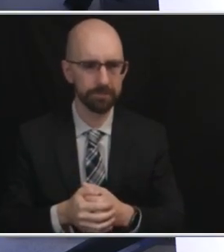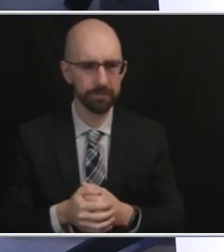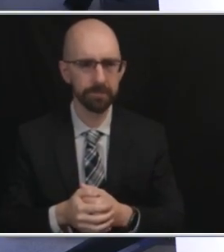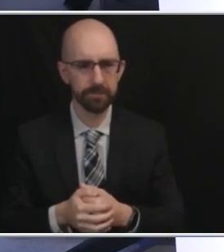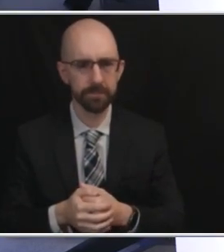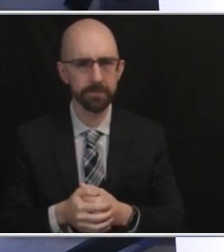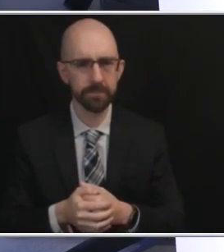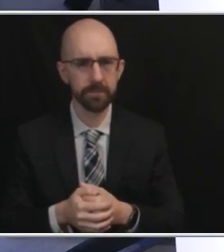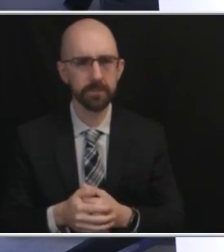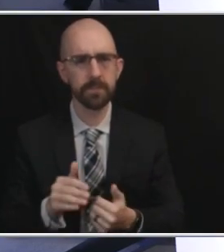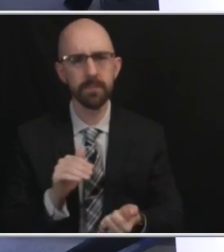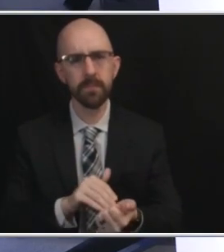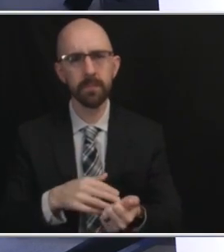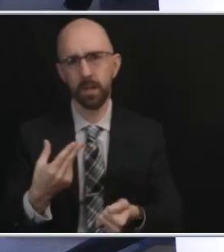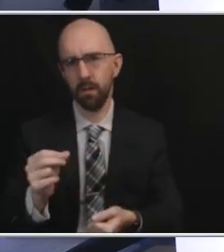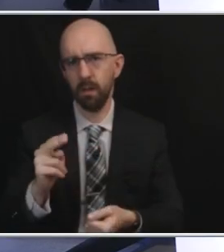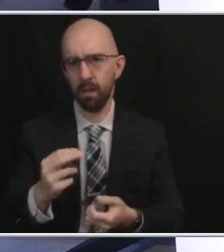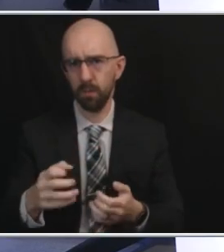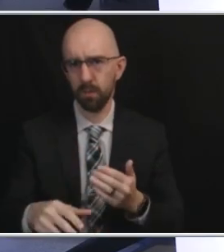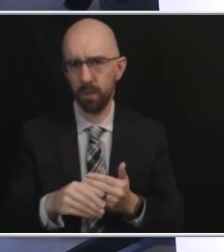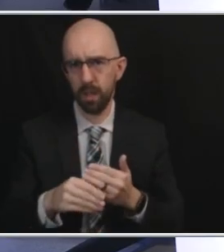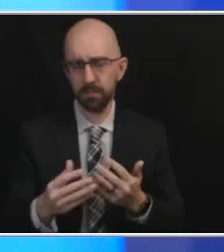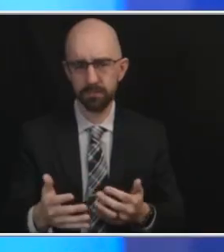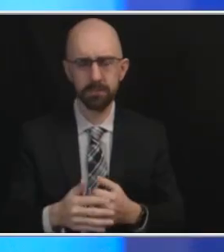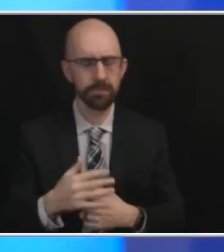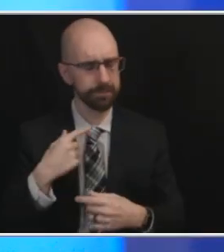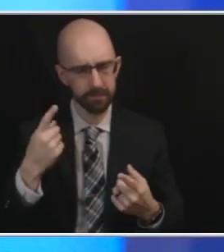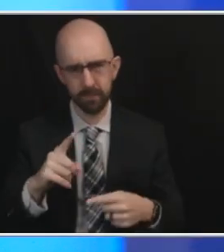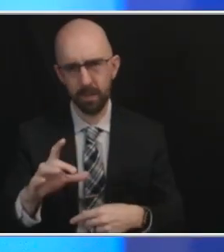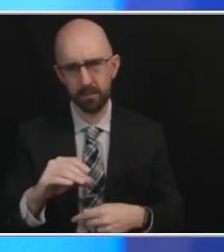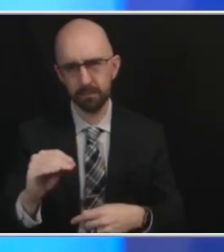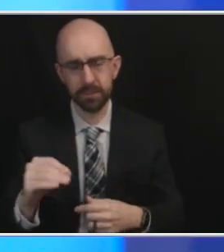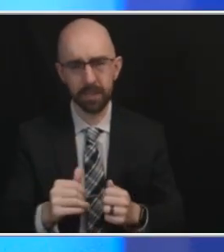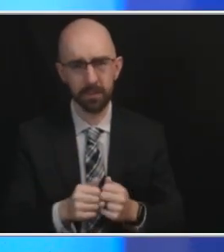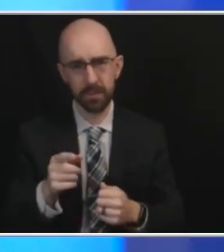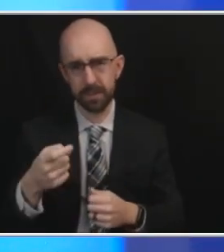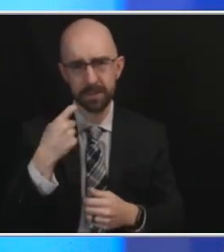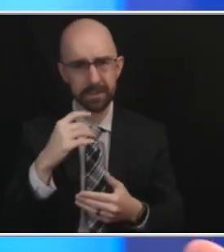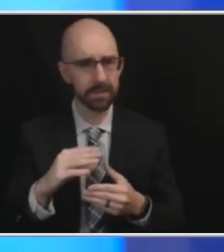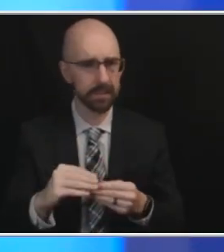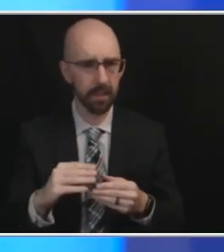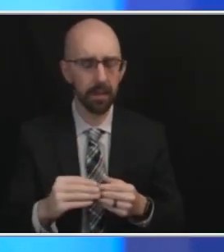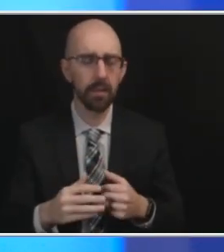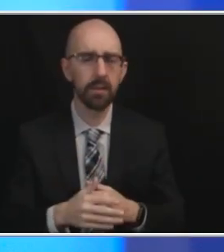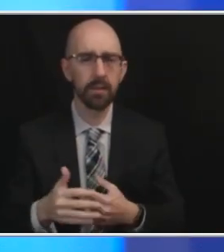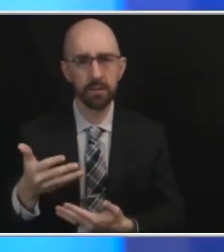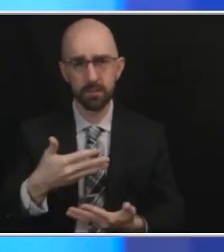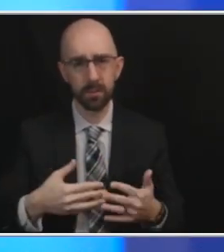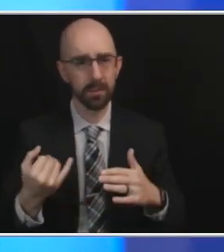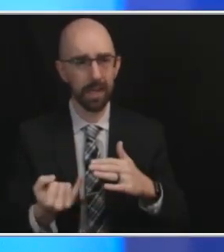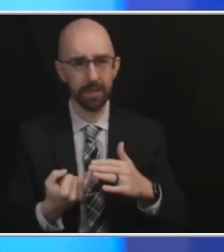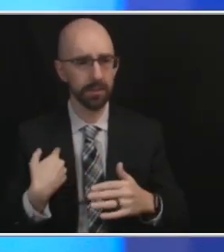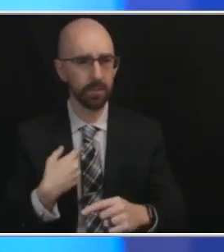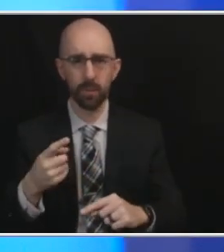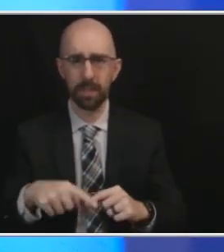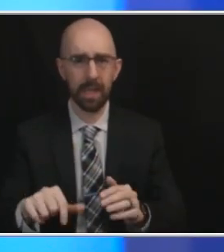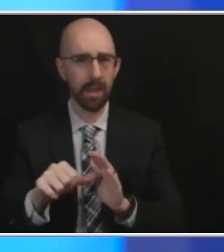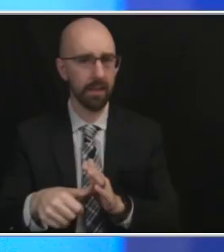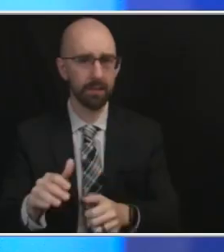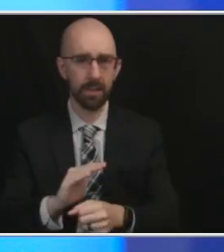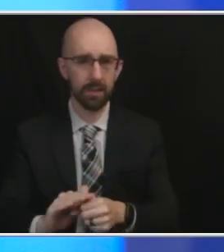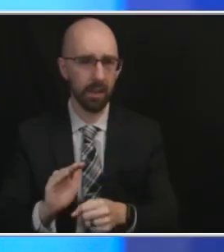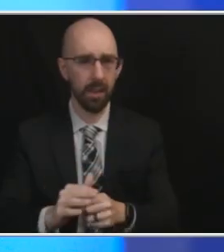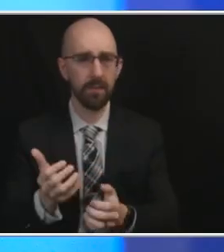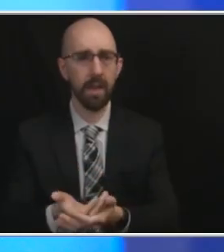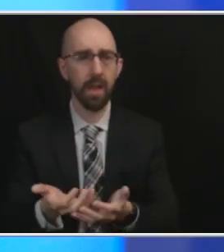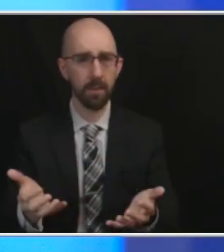Dr. Hahn, anything to add? I agree 100% with what Dr. Castro said. Social isolation, we can't emphasize enough how much it's a